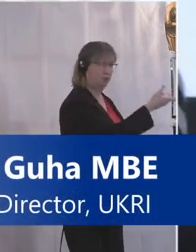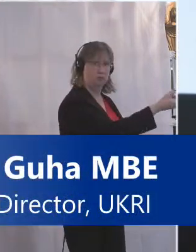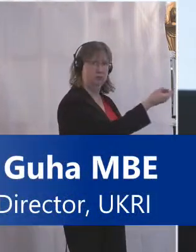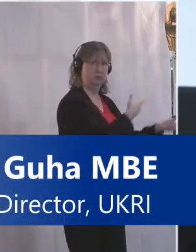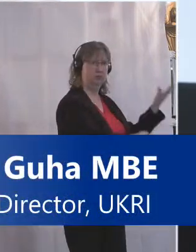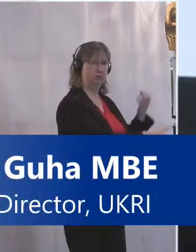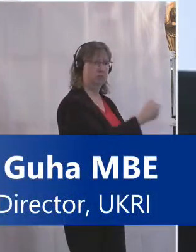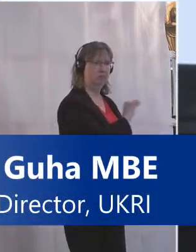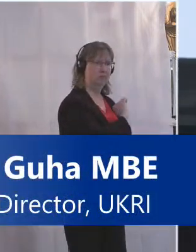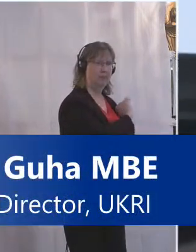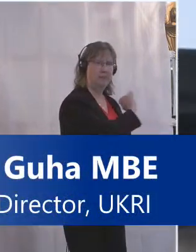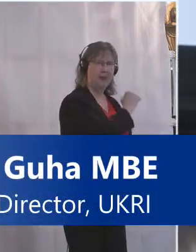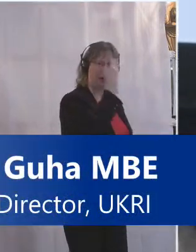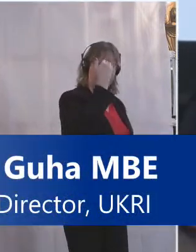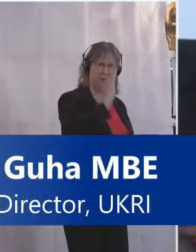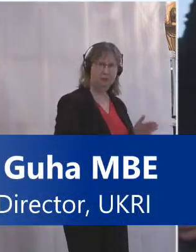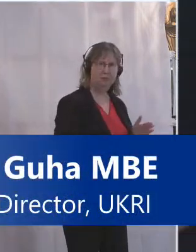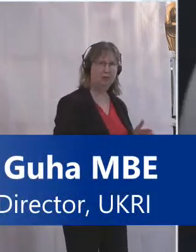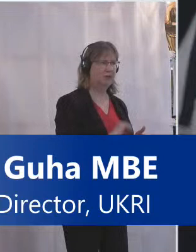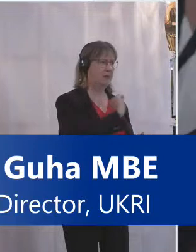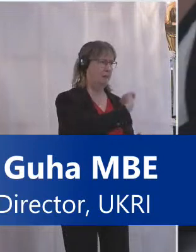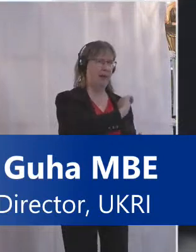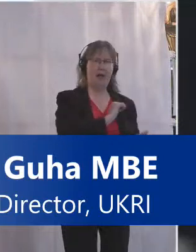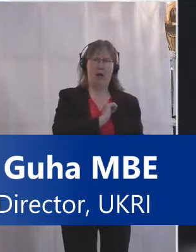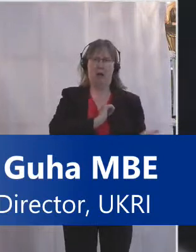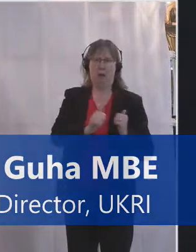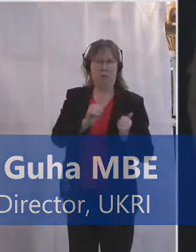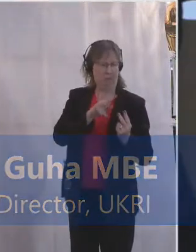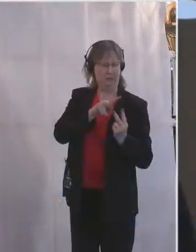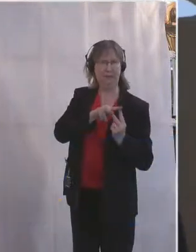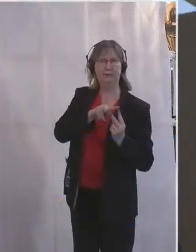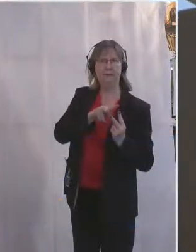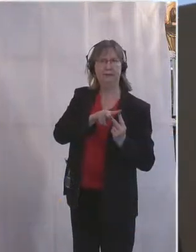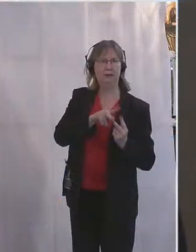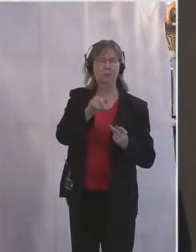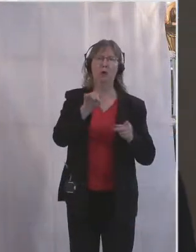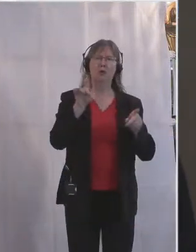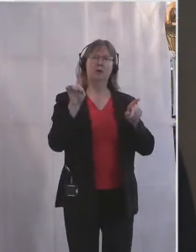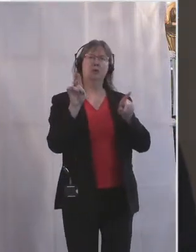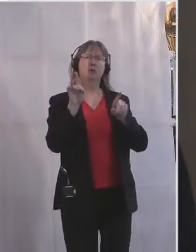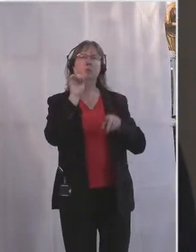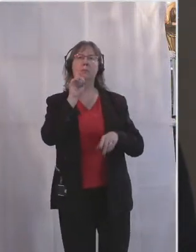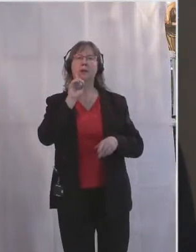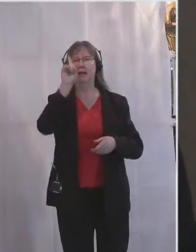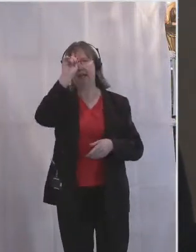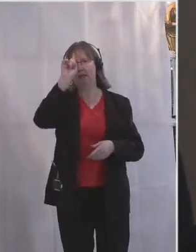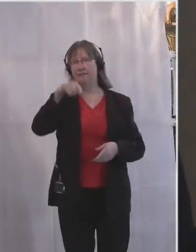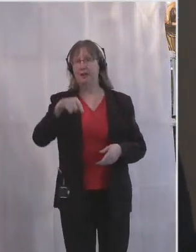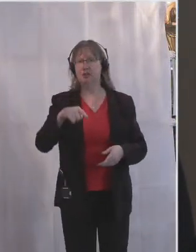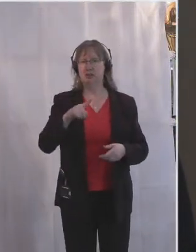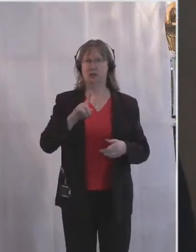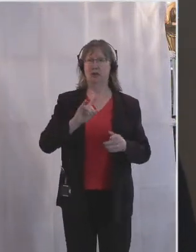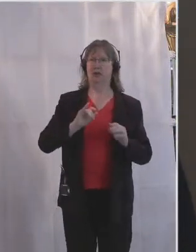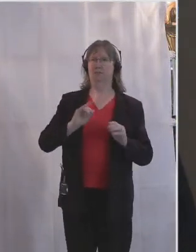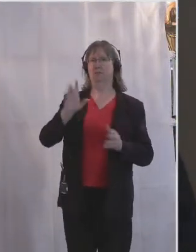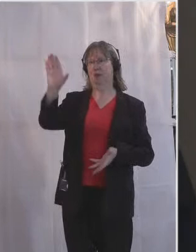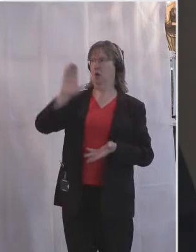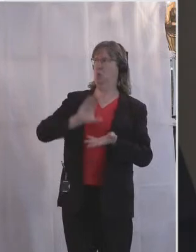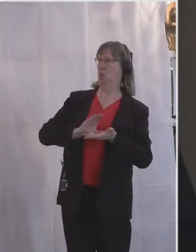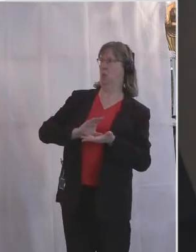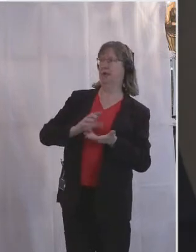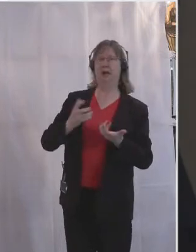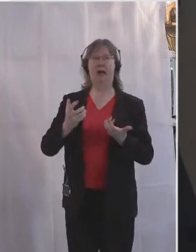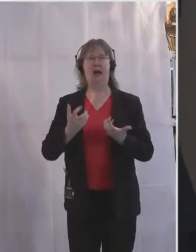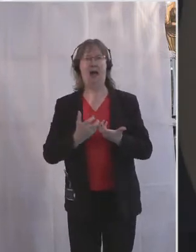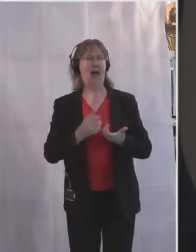about their journey and their companies, but also the Women in Innovation Award and how that changed their trajectory.